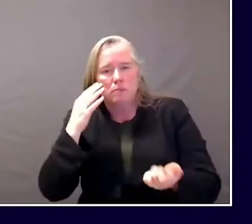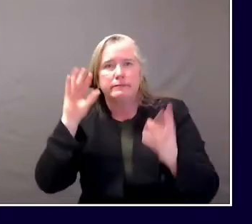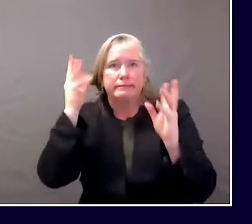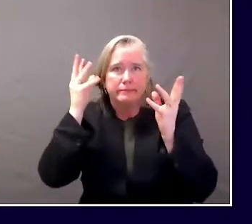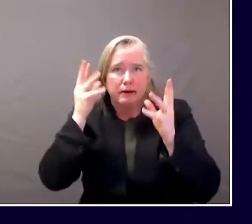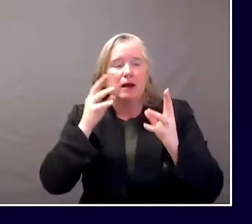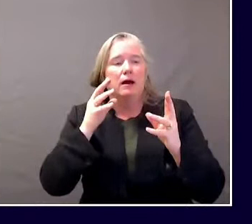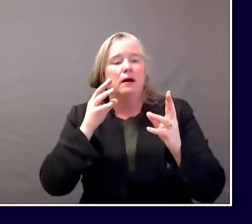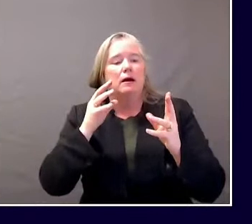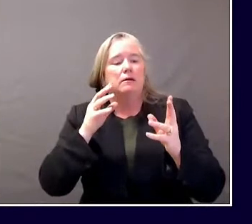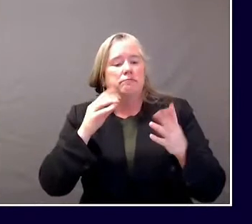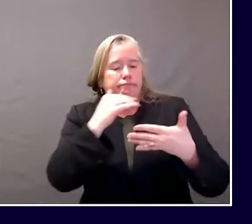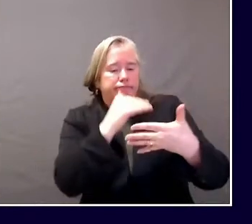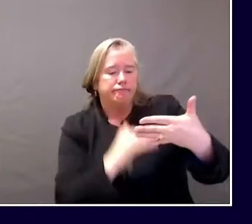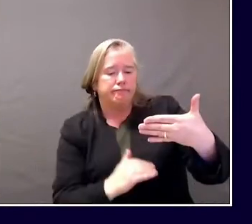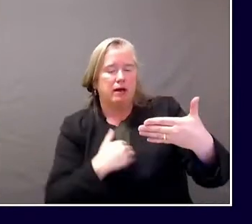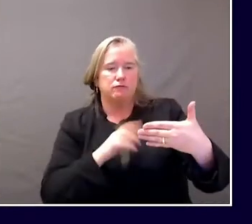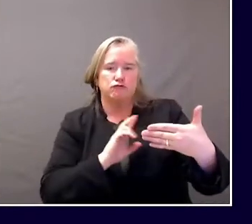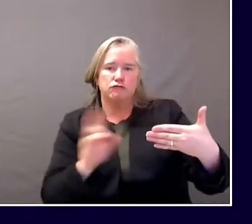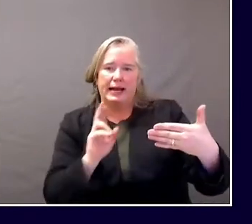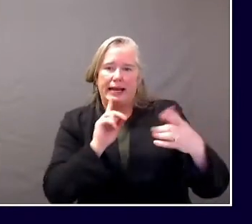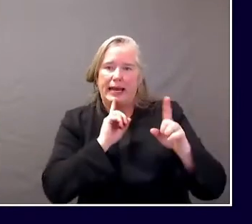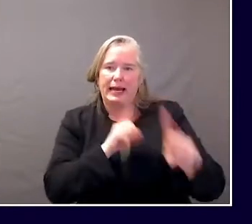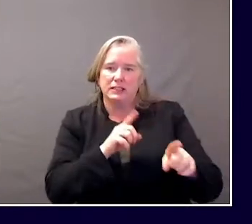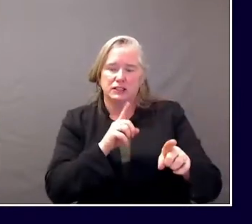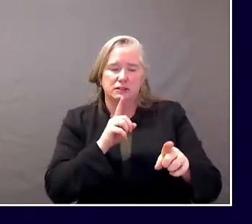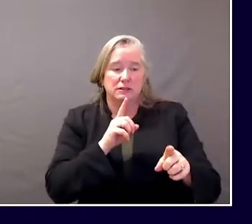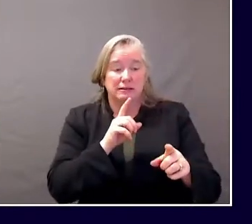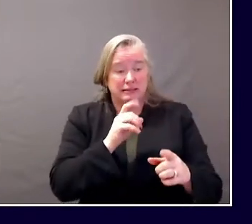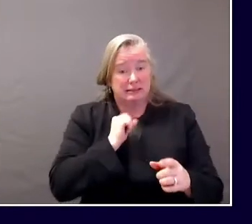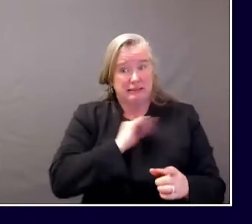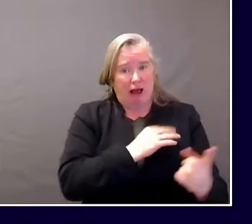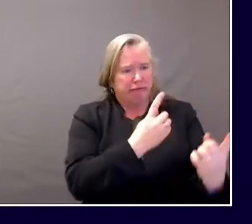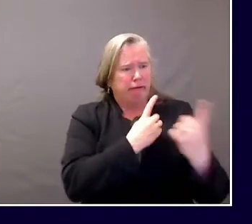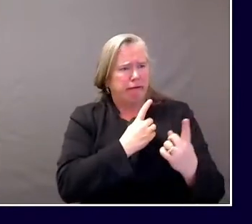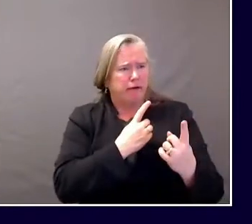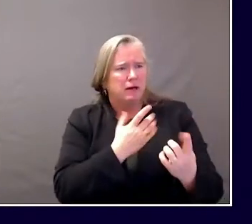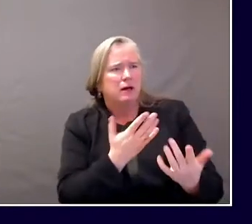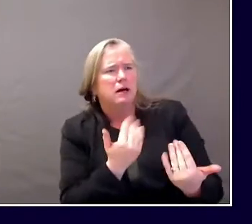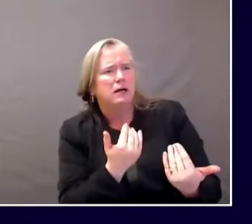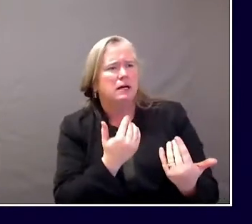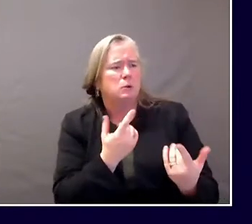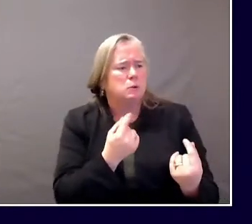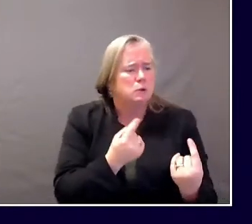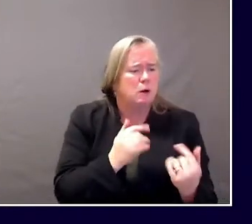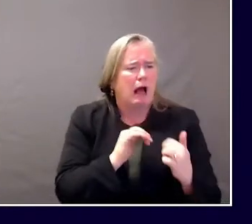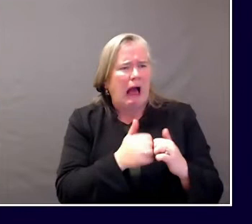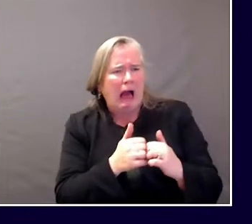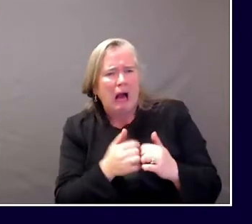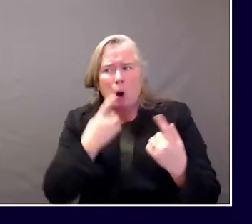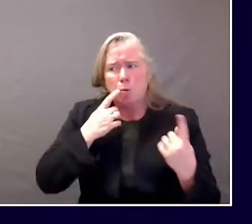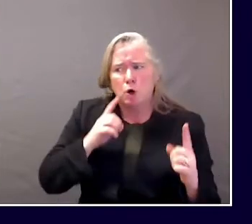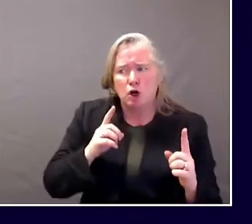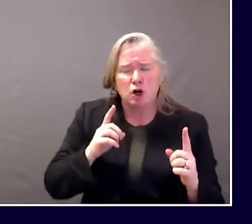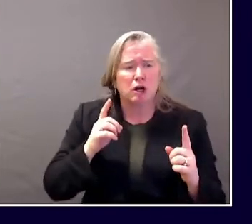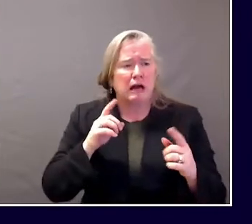medical providers' questions about the vaccines and what does it mean and how well does it work and what are some of the potential effects, things of